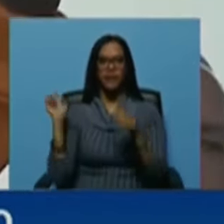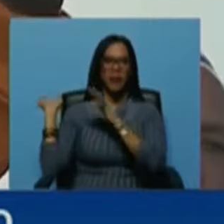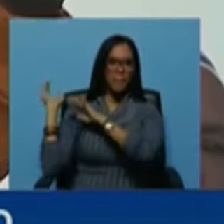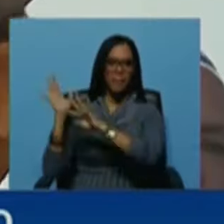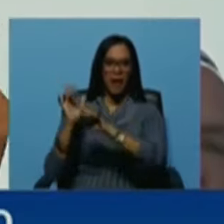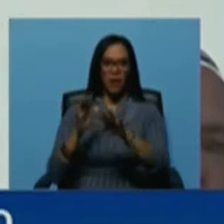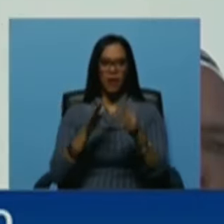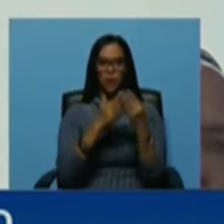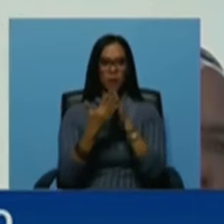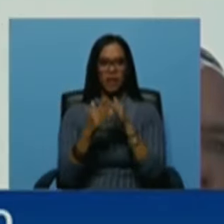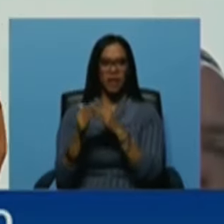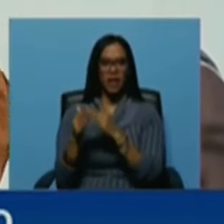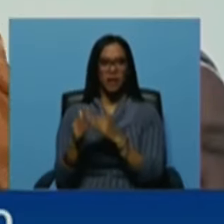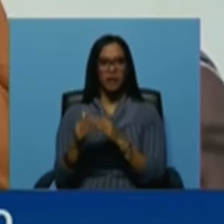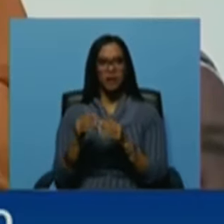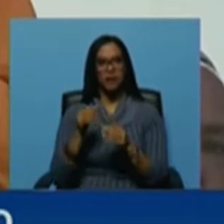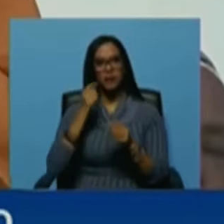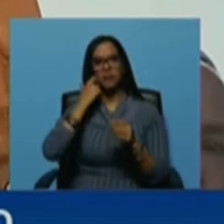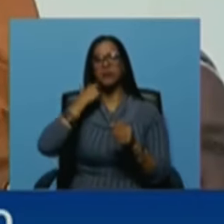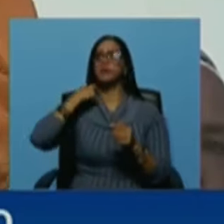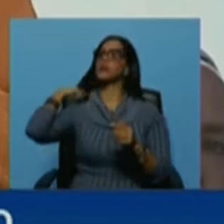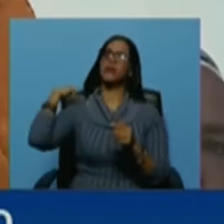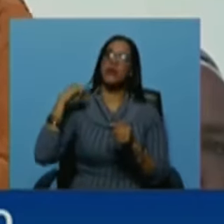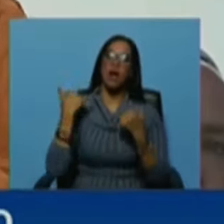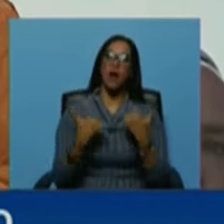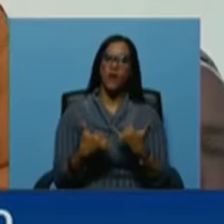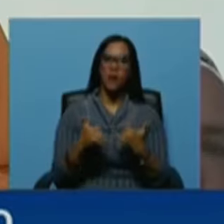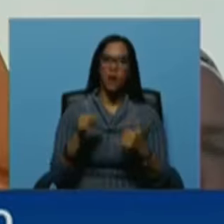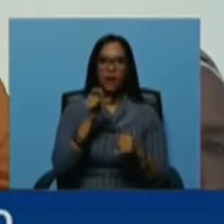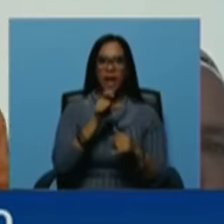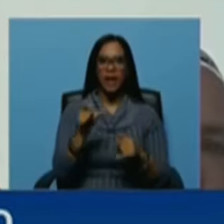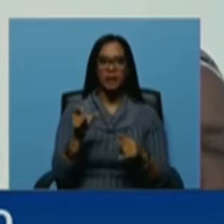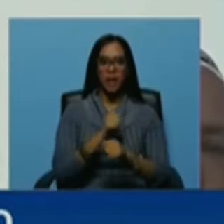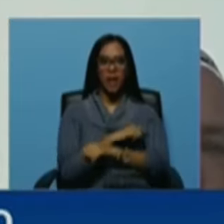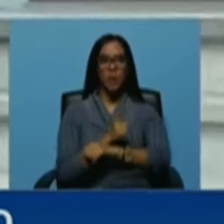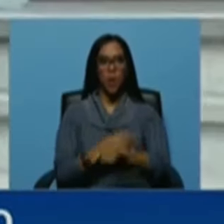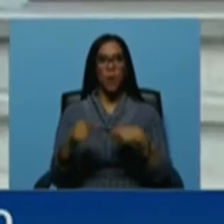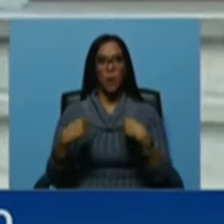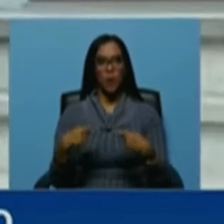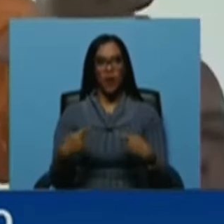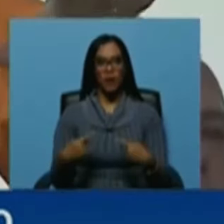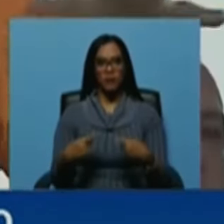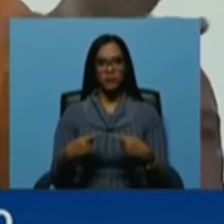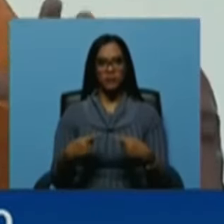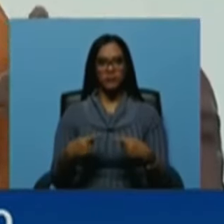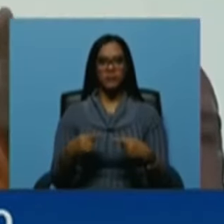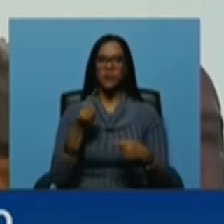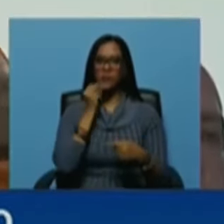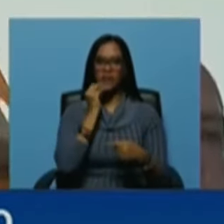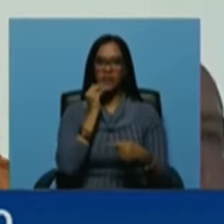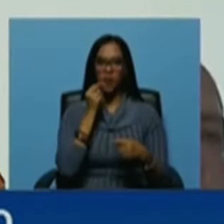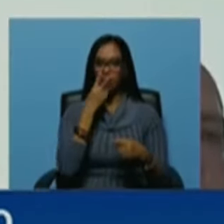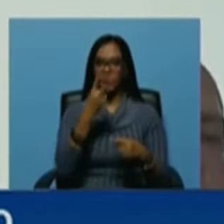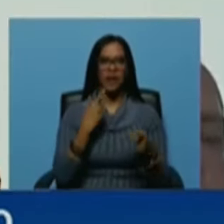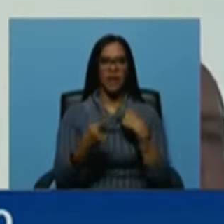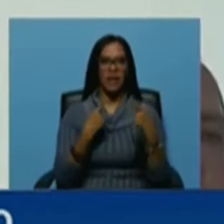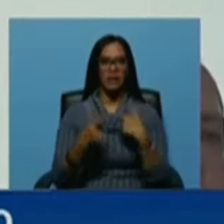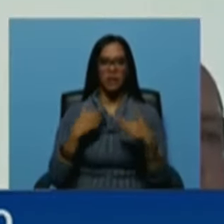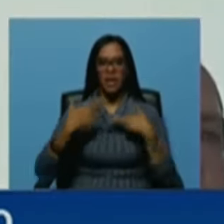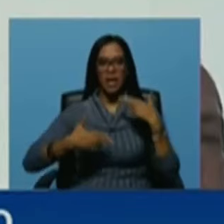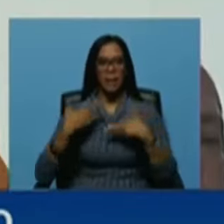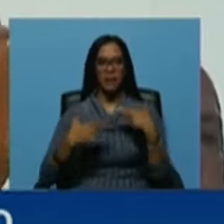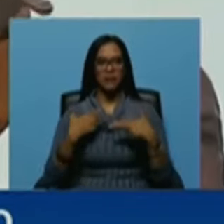down. And then the people's power, when the boys saw